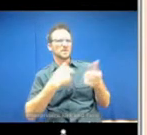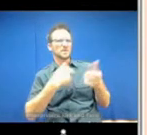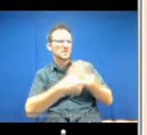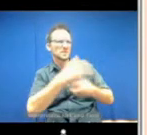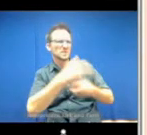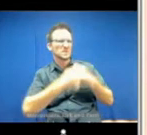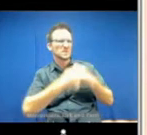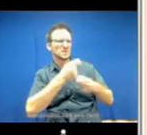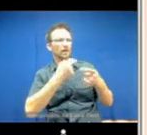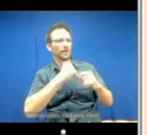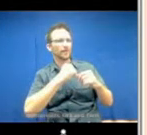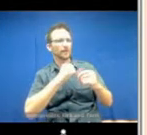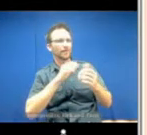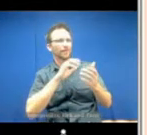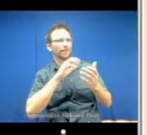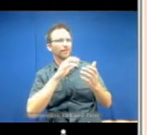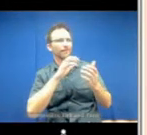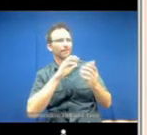particular topics.